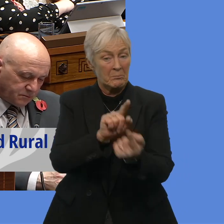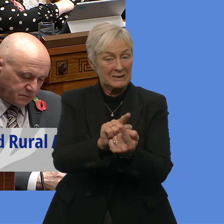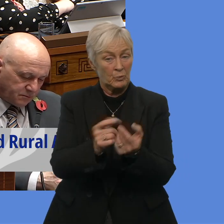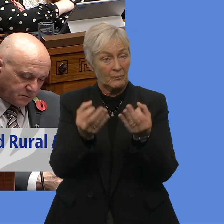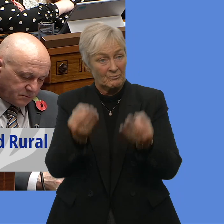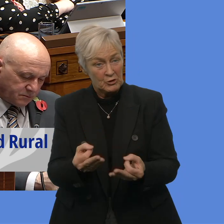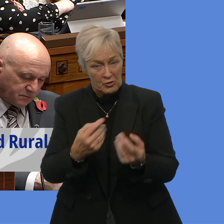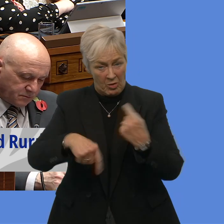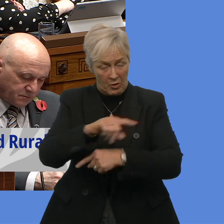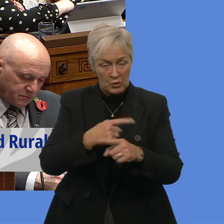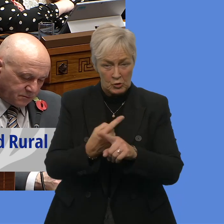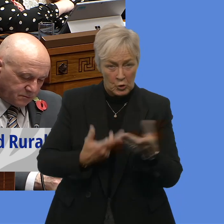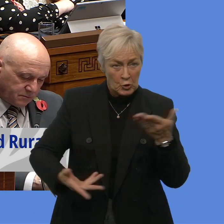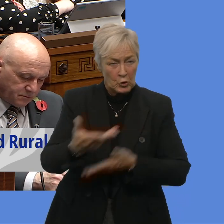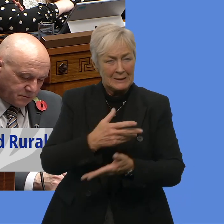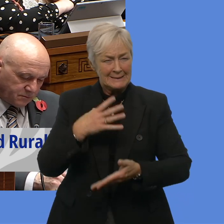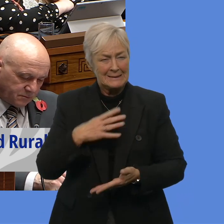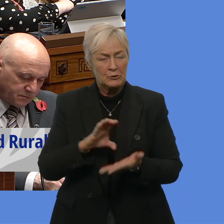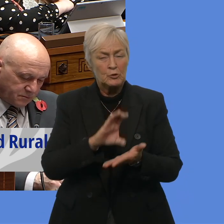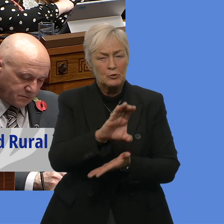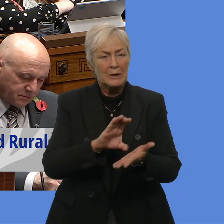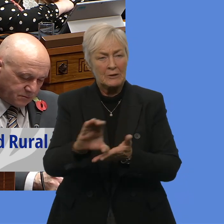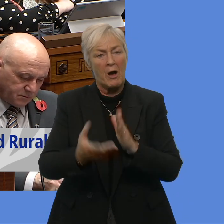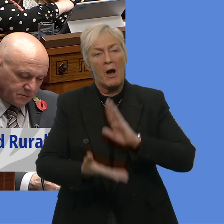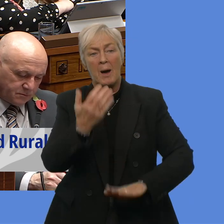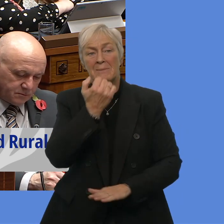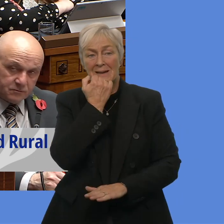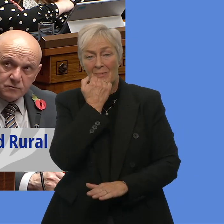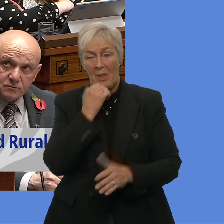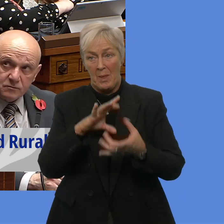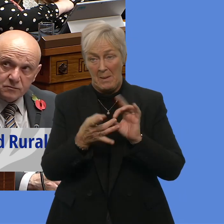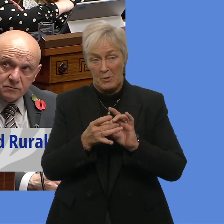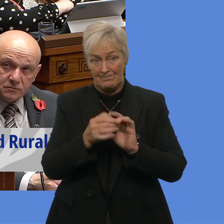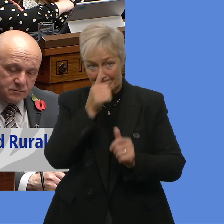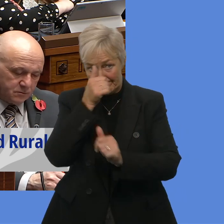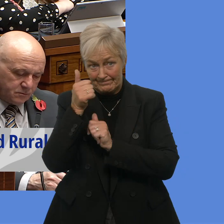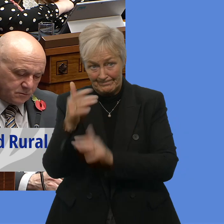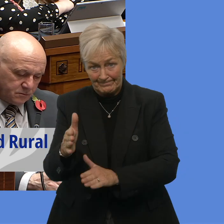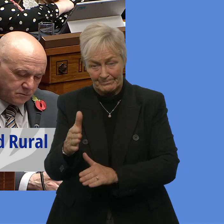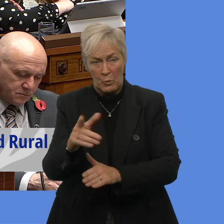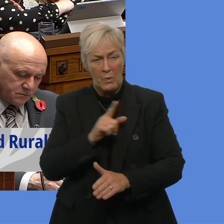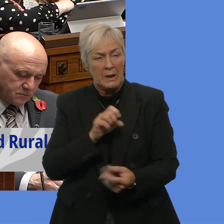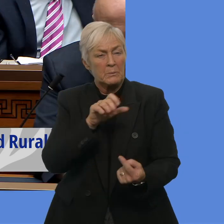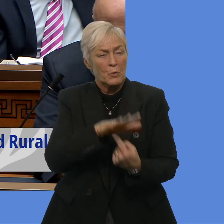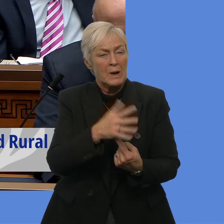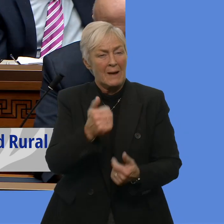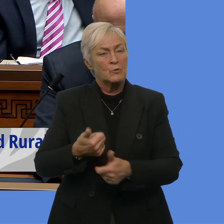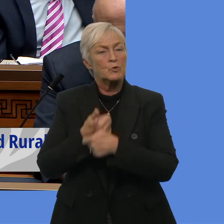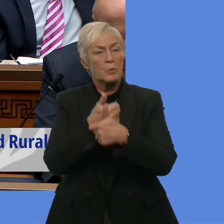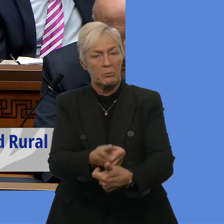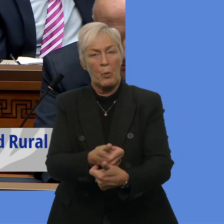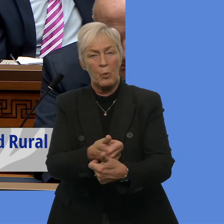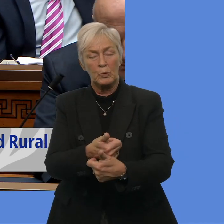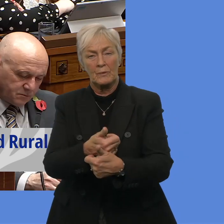matter, because it is a concern for me. We do need to get these grants out. I will update the member in regards to this, because it's important that we have that support out and we meet the